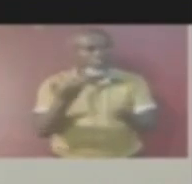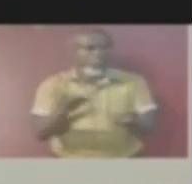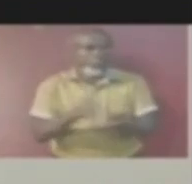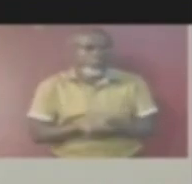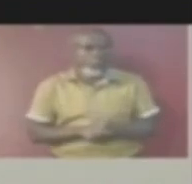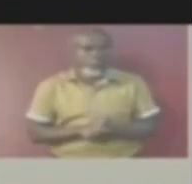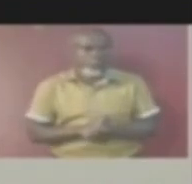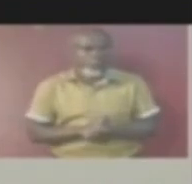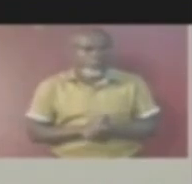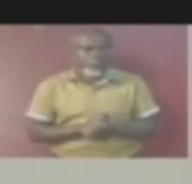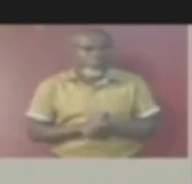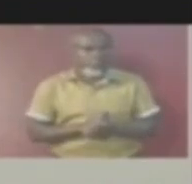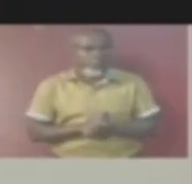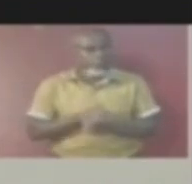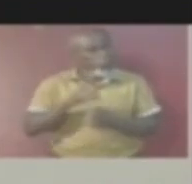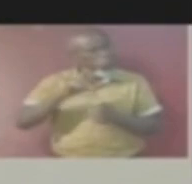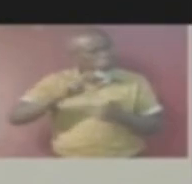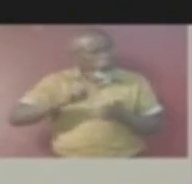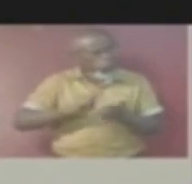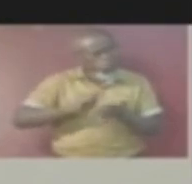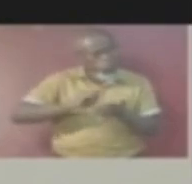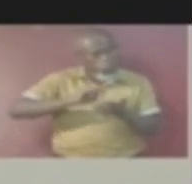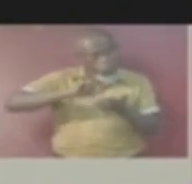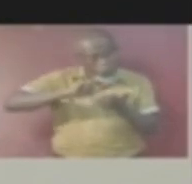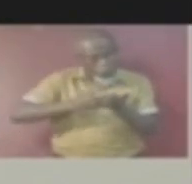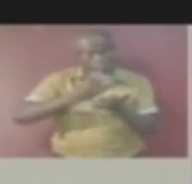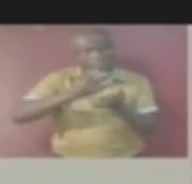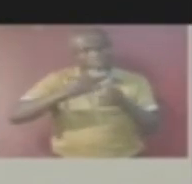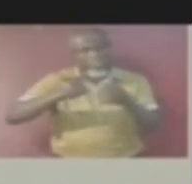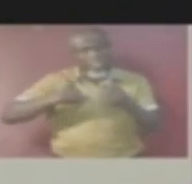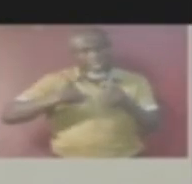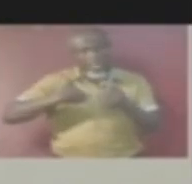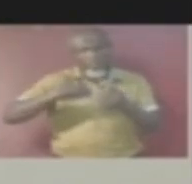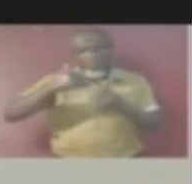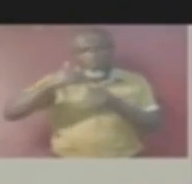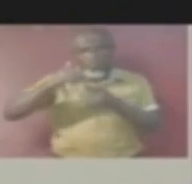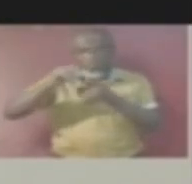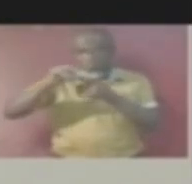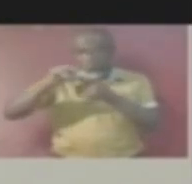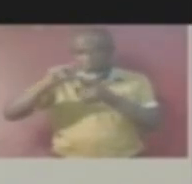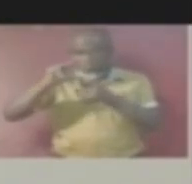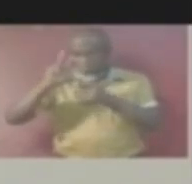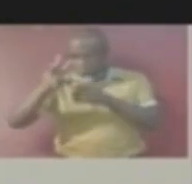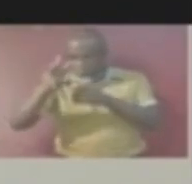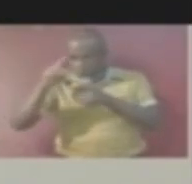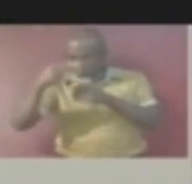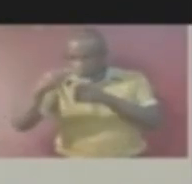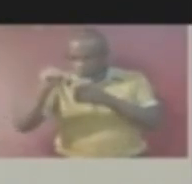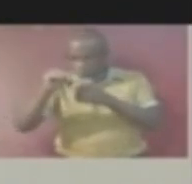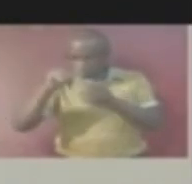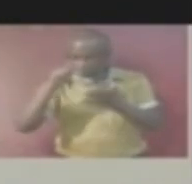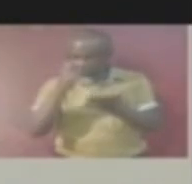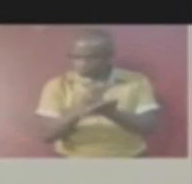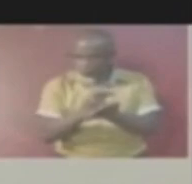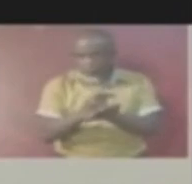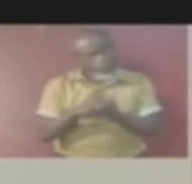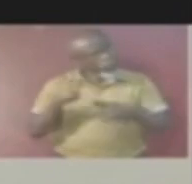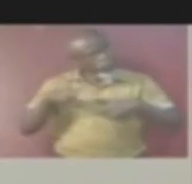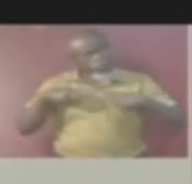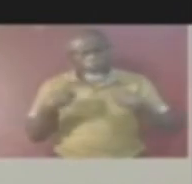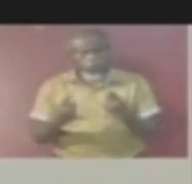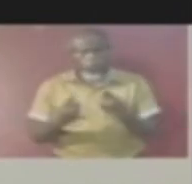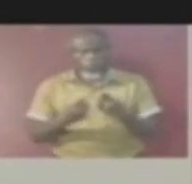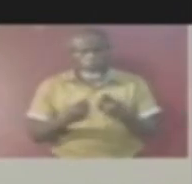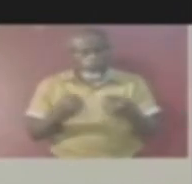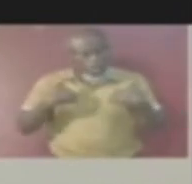stamp of approval, that stamp of confidence. Whichever vaccine is available for you at that time is the